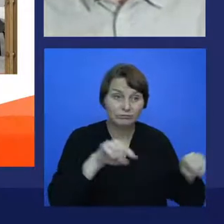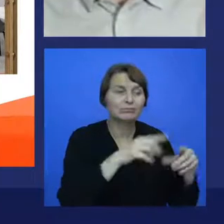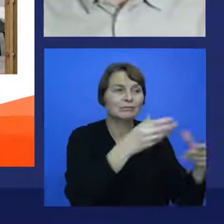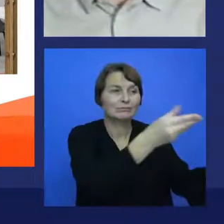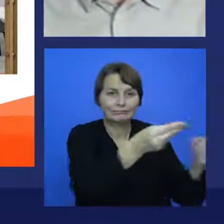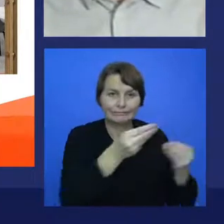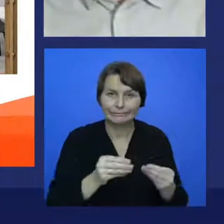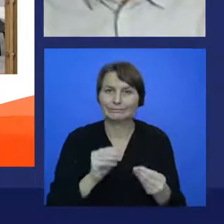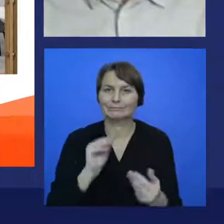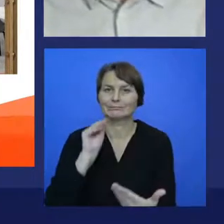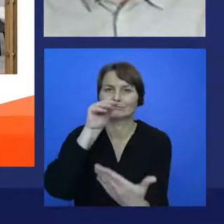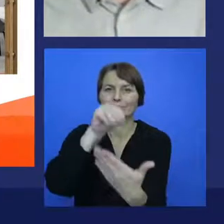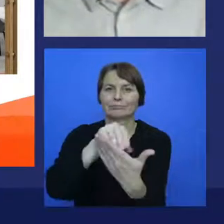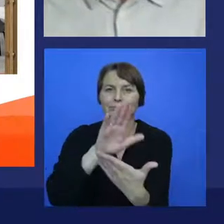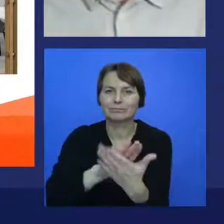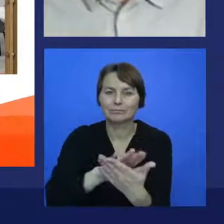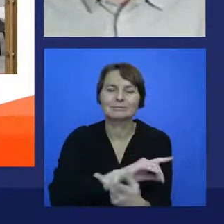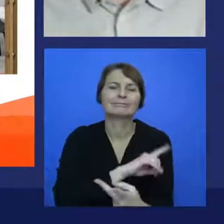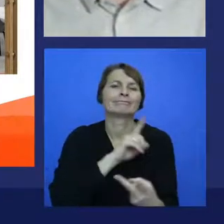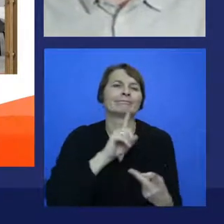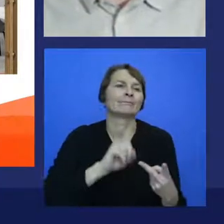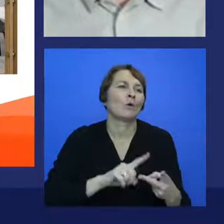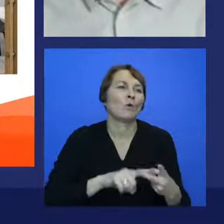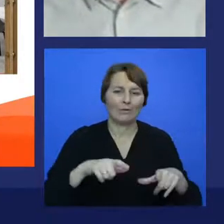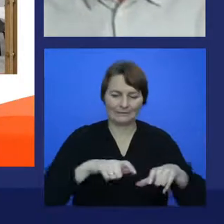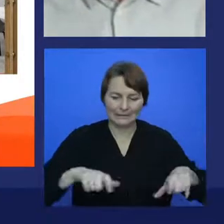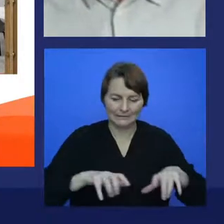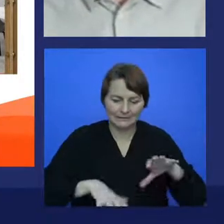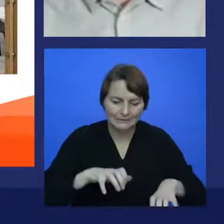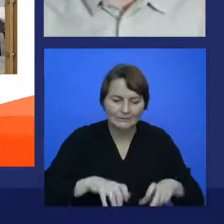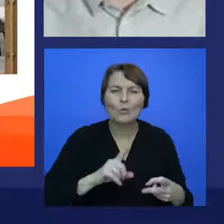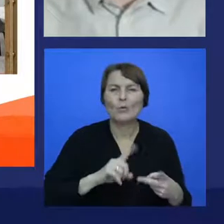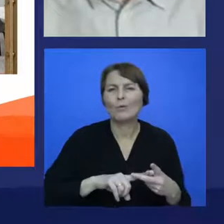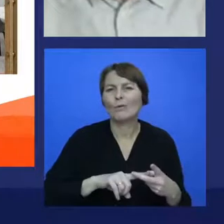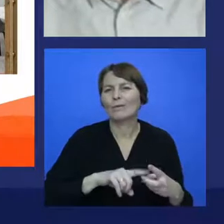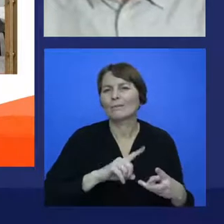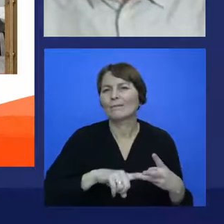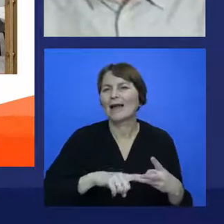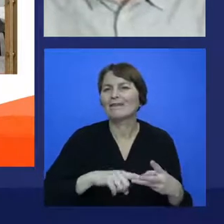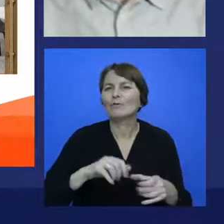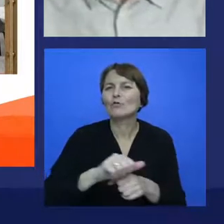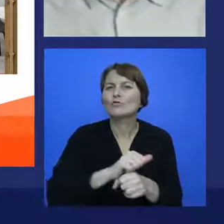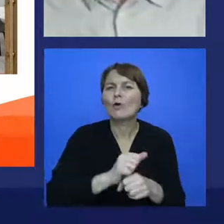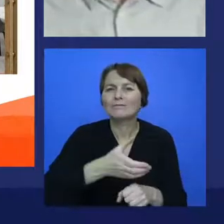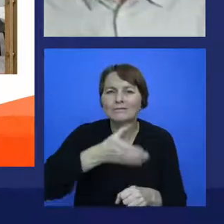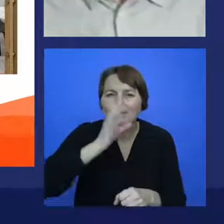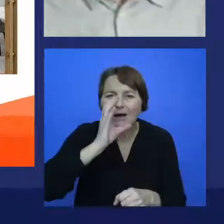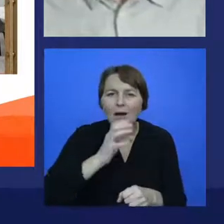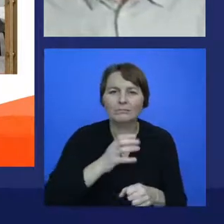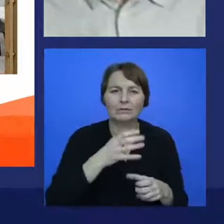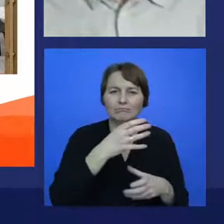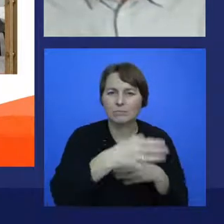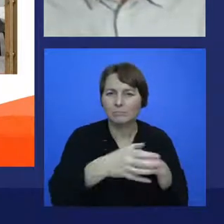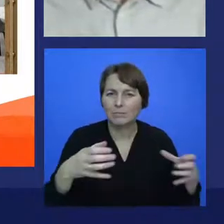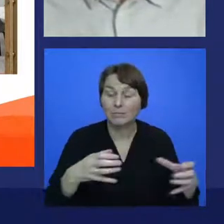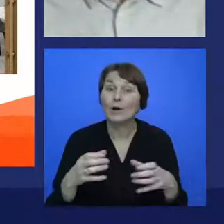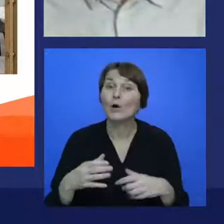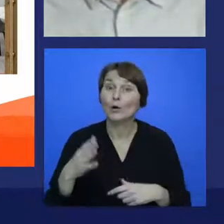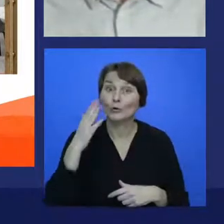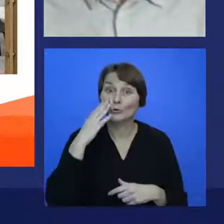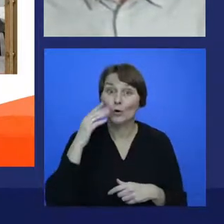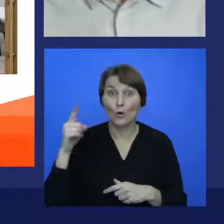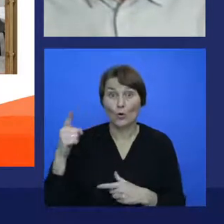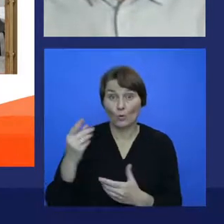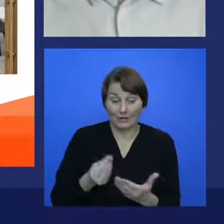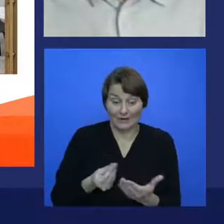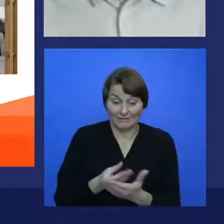and, you know, desk clutter. So there's some mugs and some coffee cups. And we know where the desks are from the information